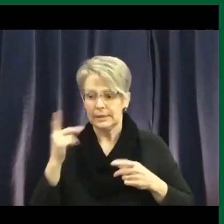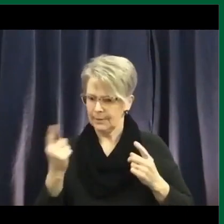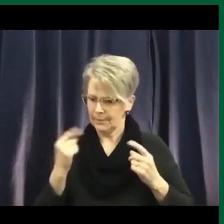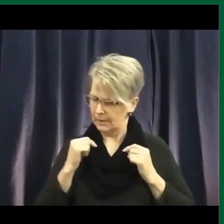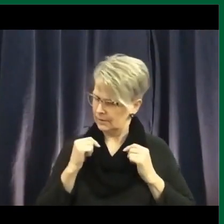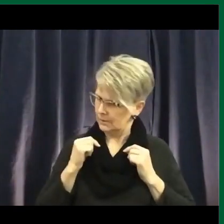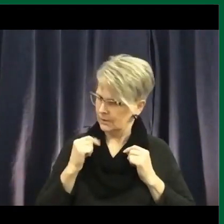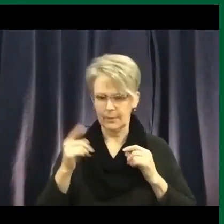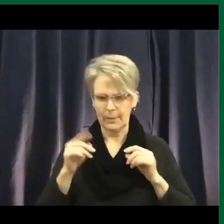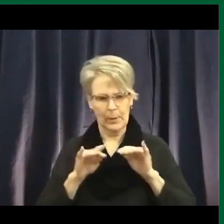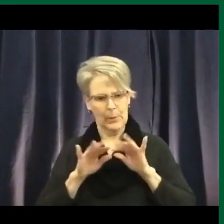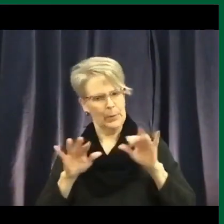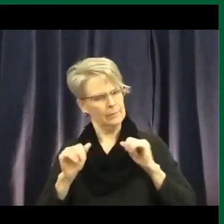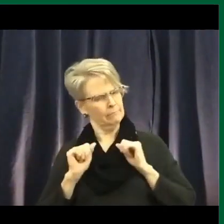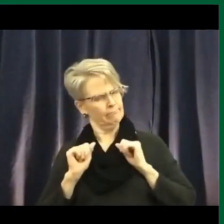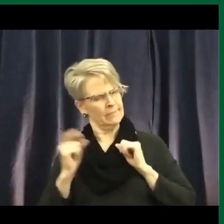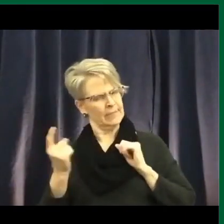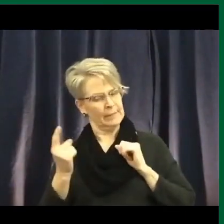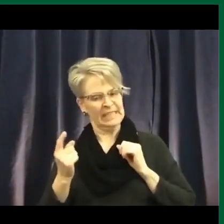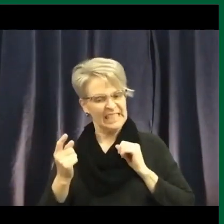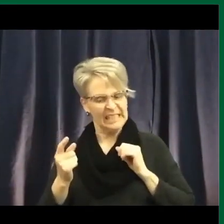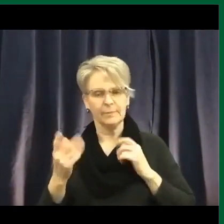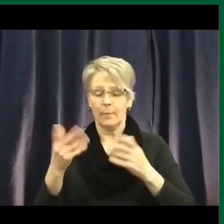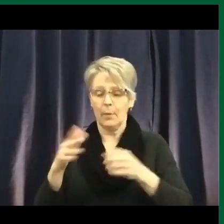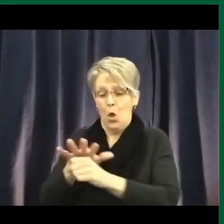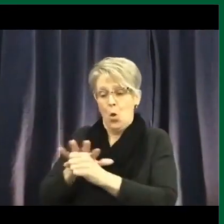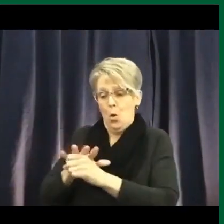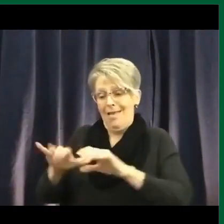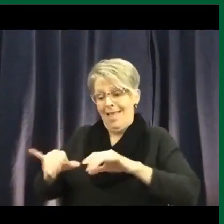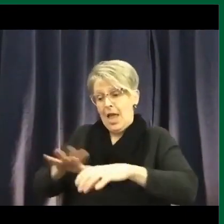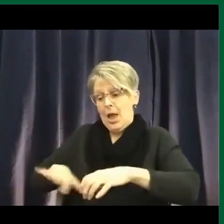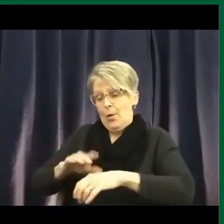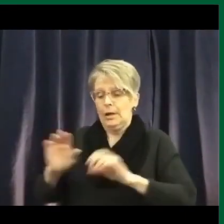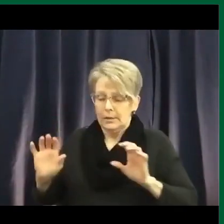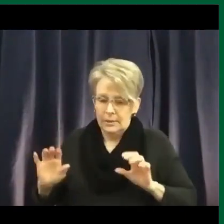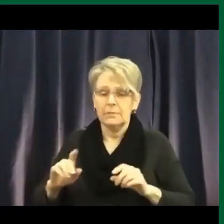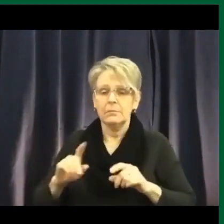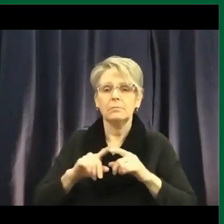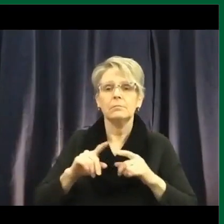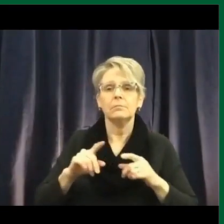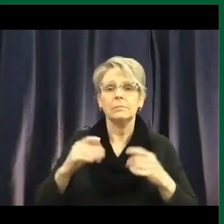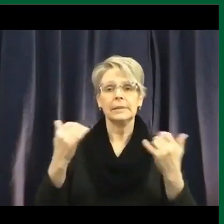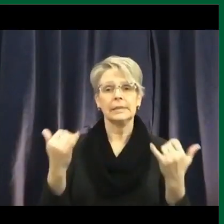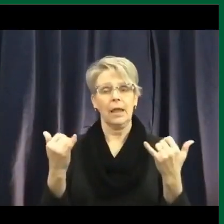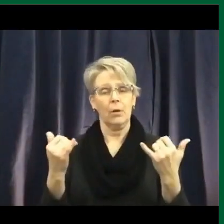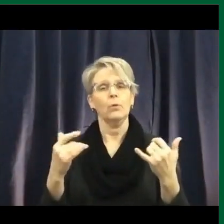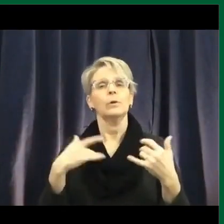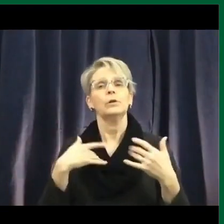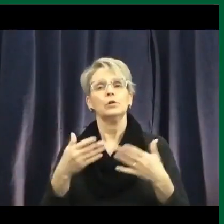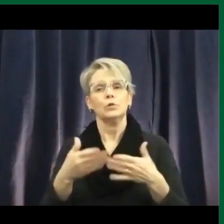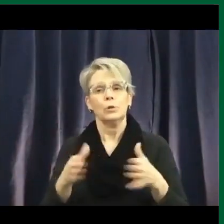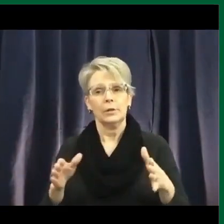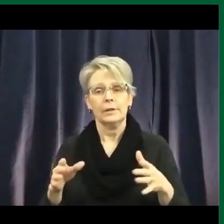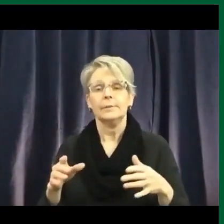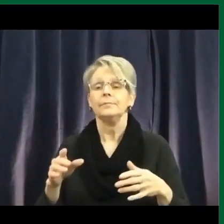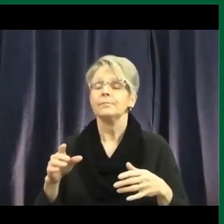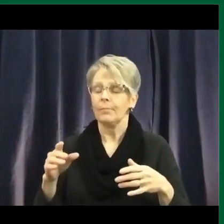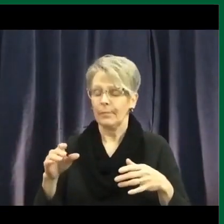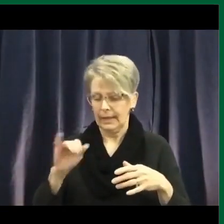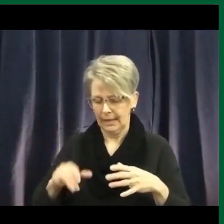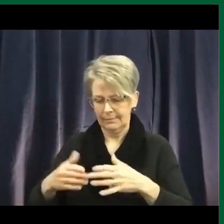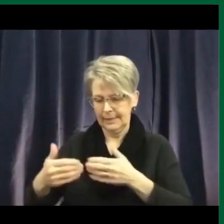to take, especially locally, more significant steps. Right now, of course, the mainstay is, isolate as a case. All your